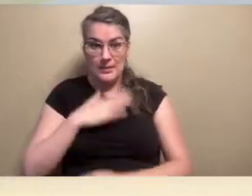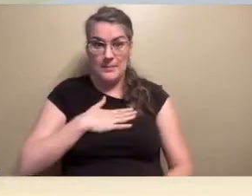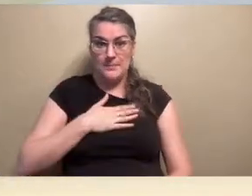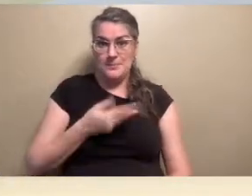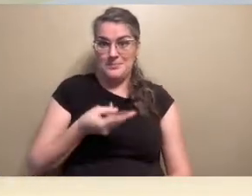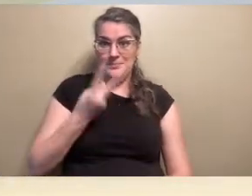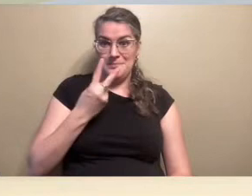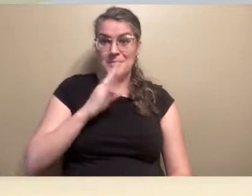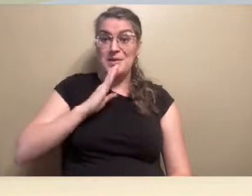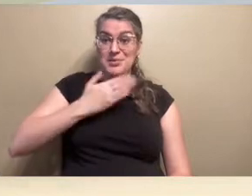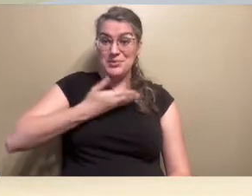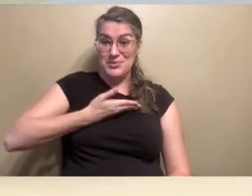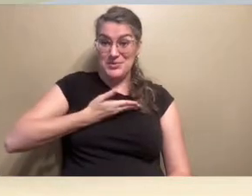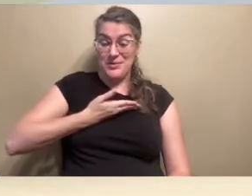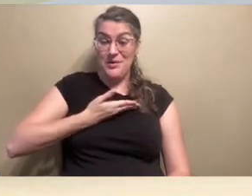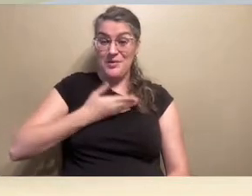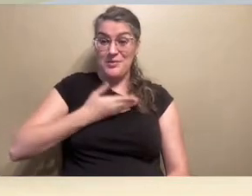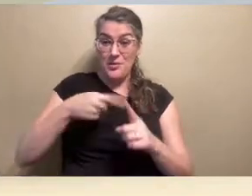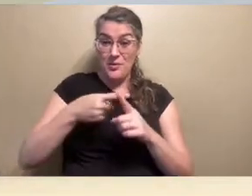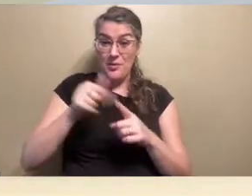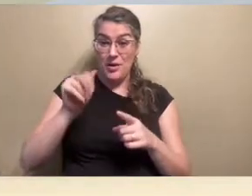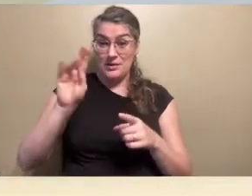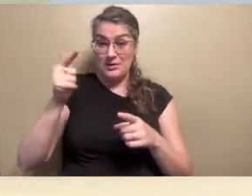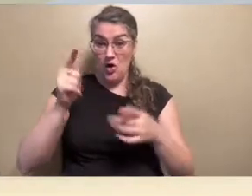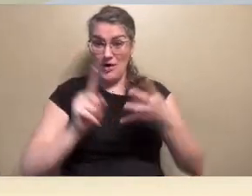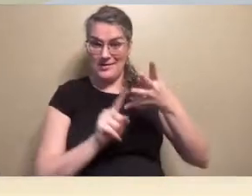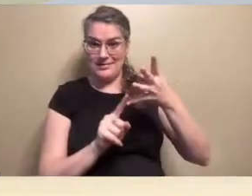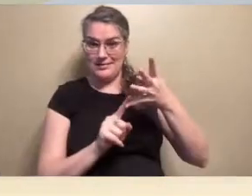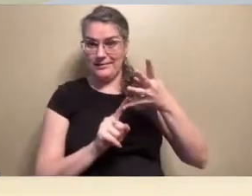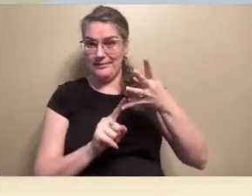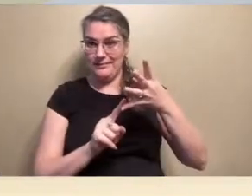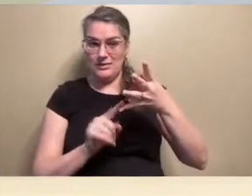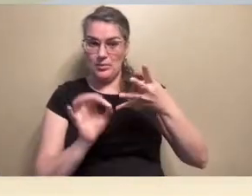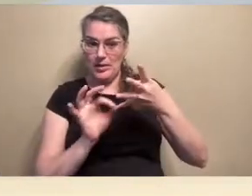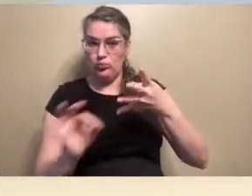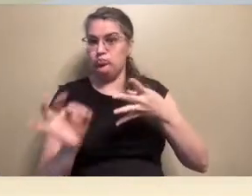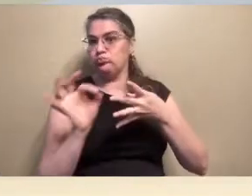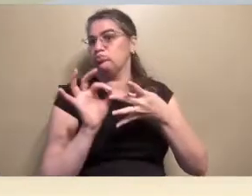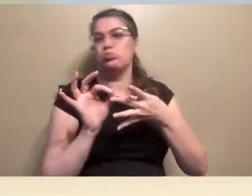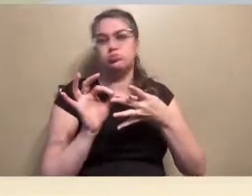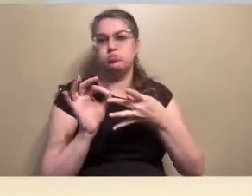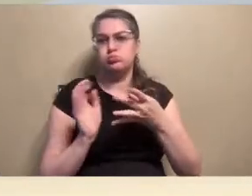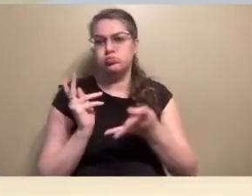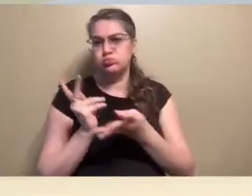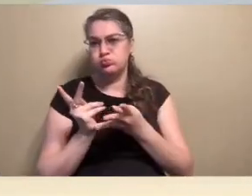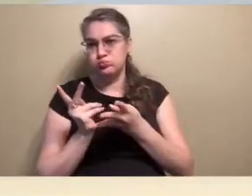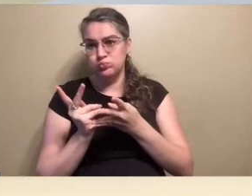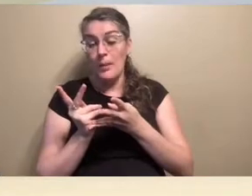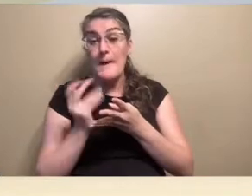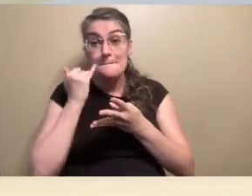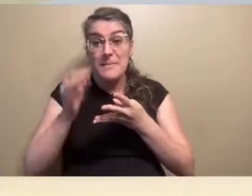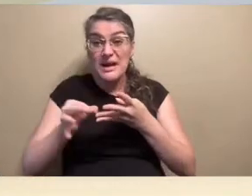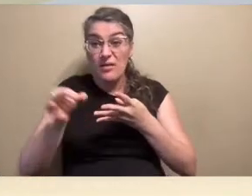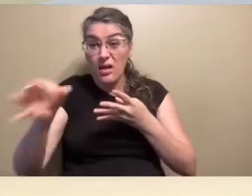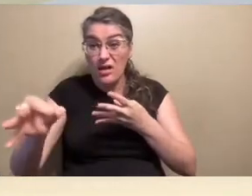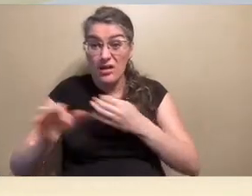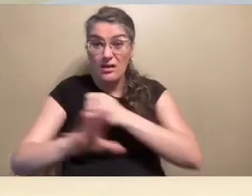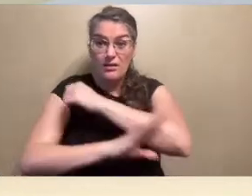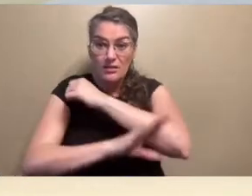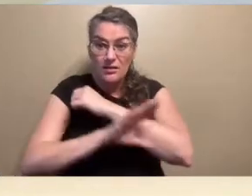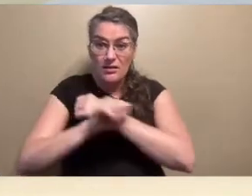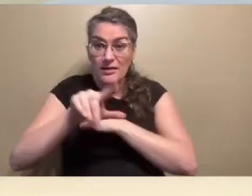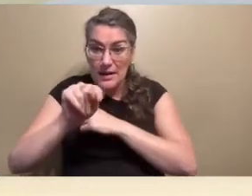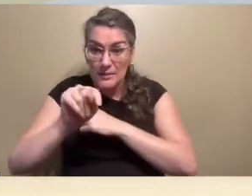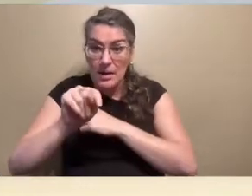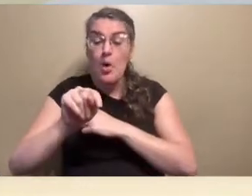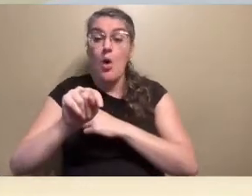have their second dose the end of August, I'm not planning to change that. But if they were going to be sometime in September or we had to travel,